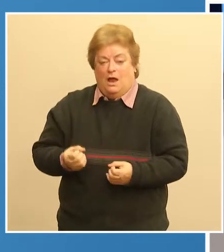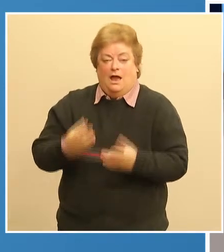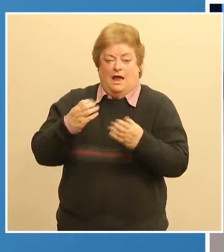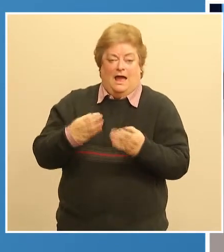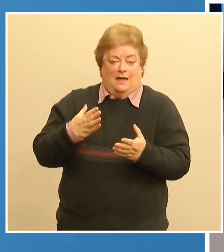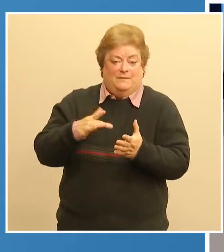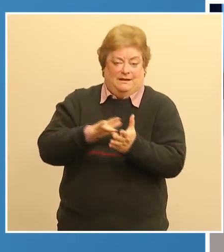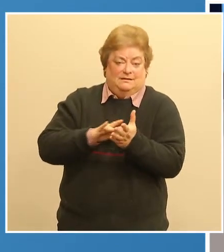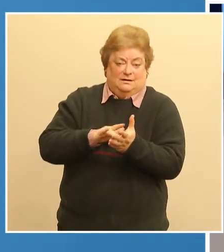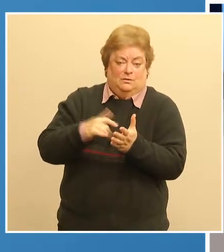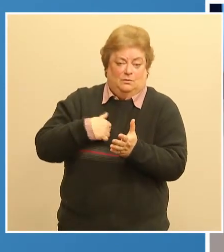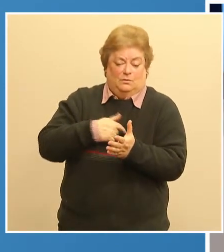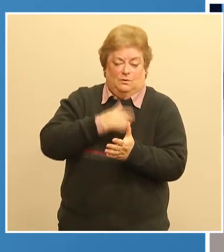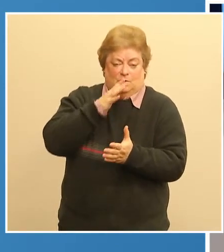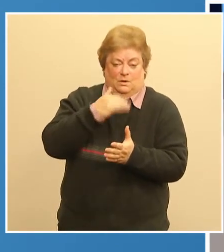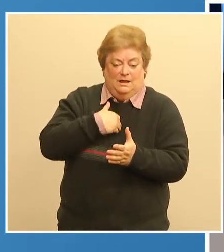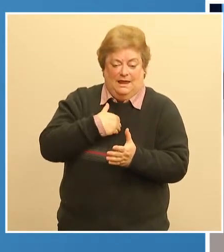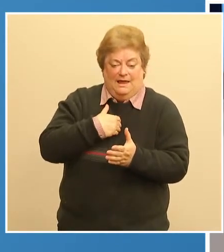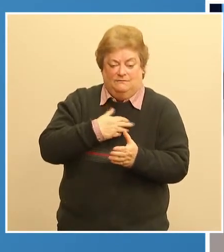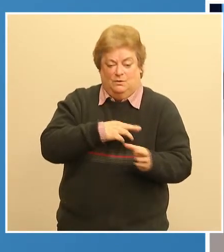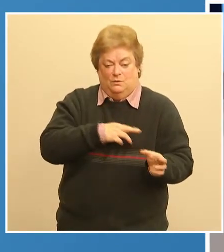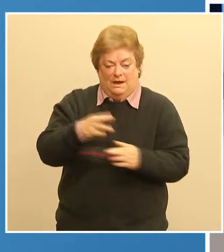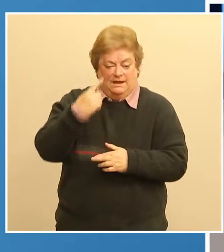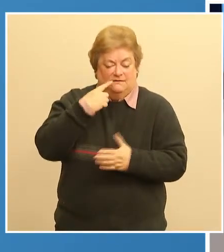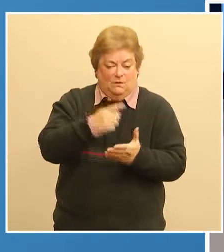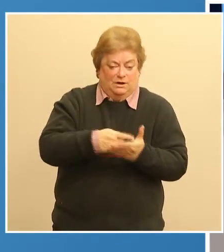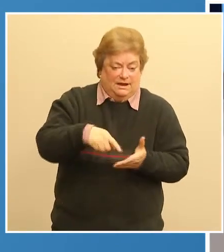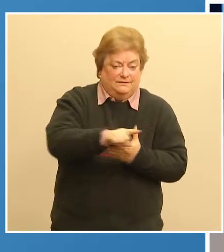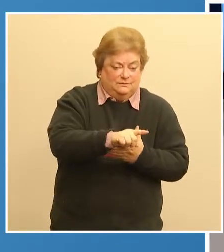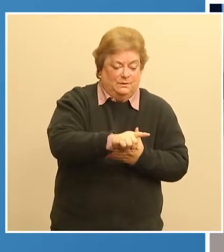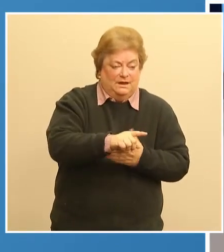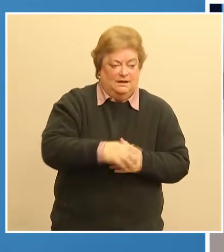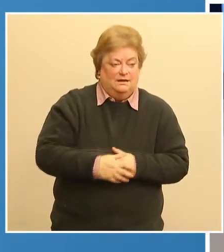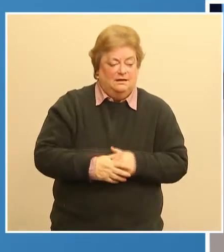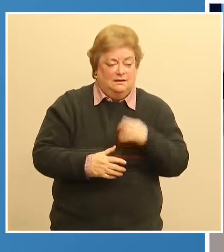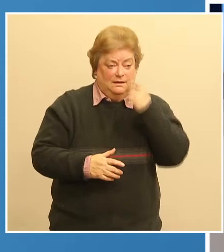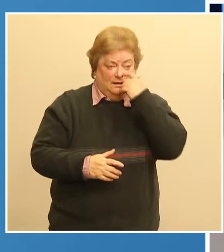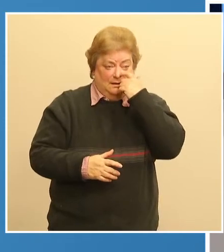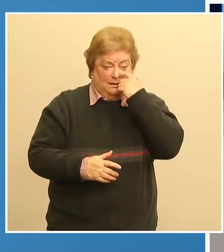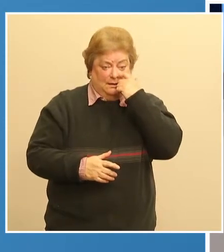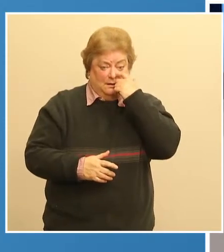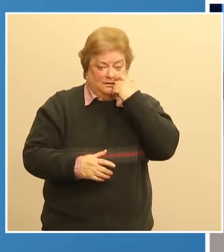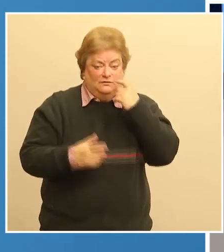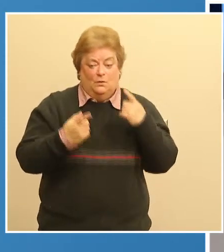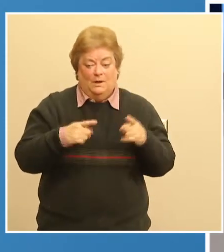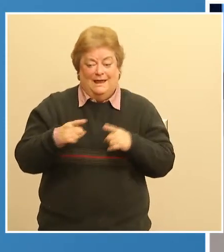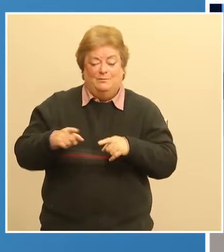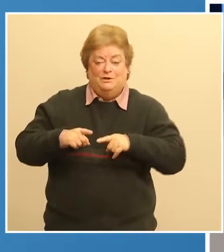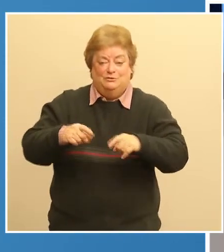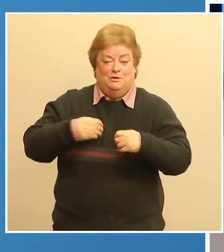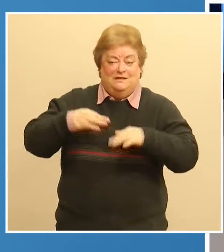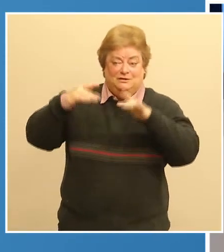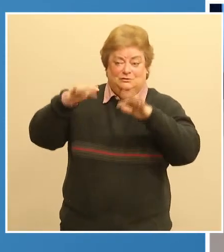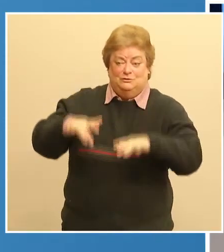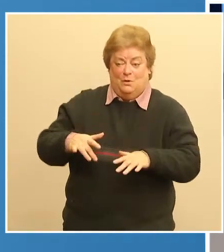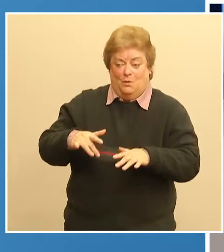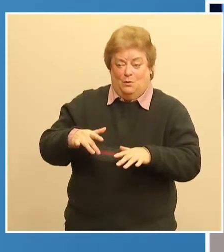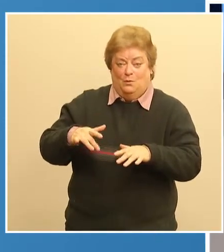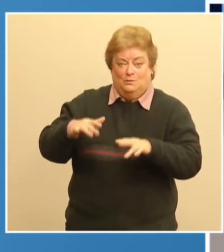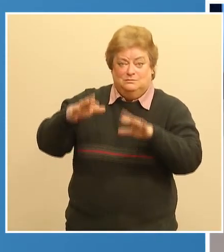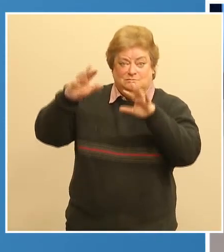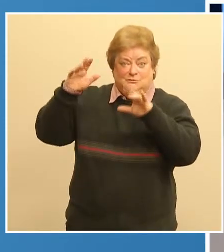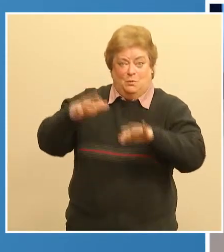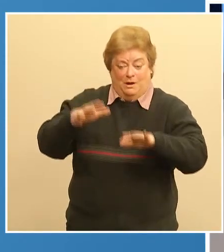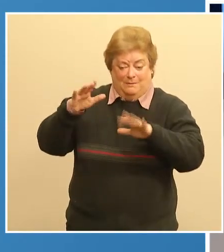will be allocated for the next week. So one of the things that happened during the snowstorm, for example, we